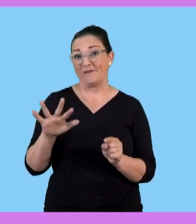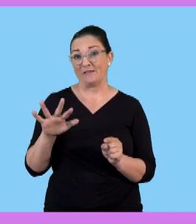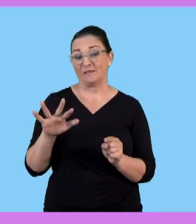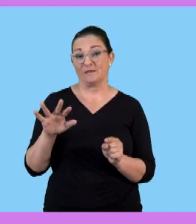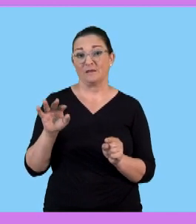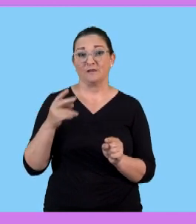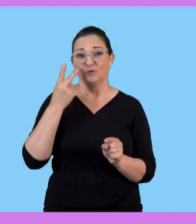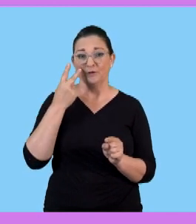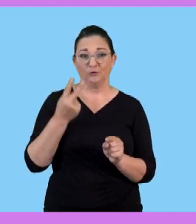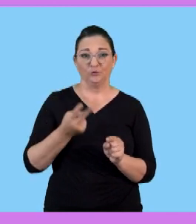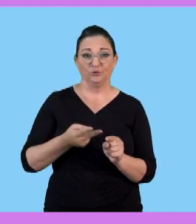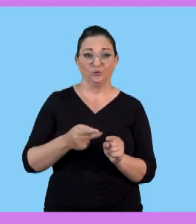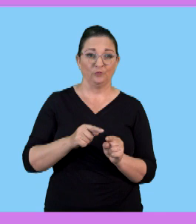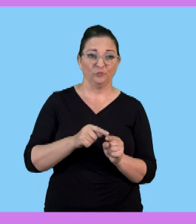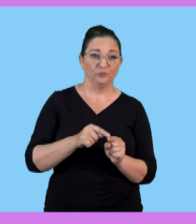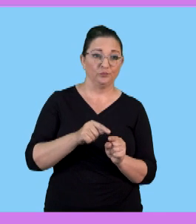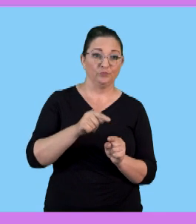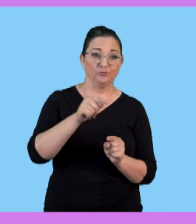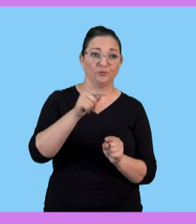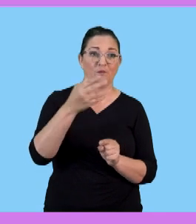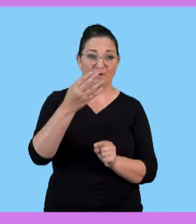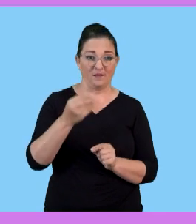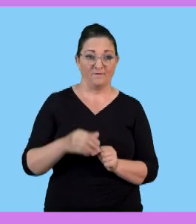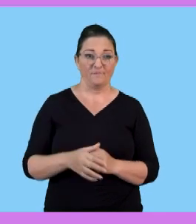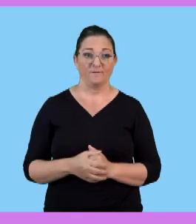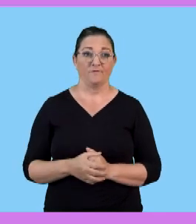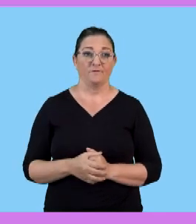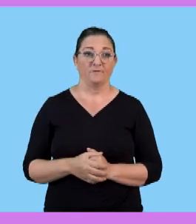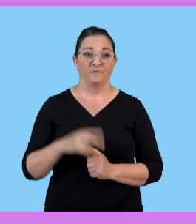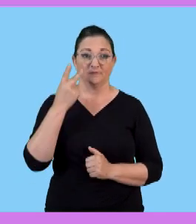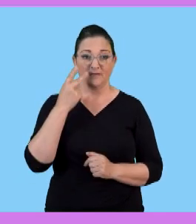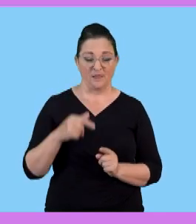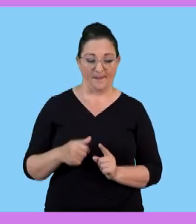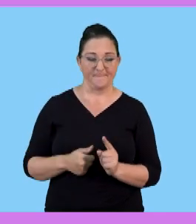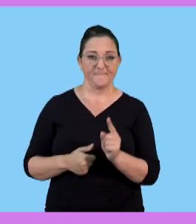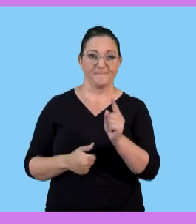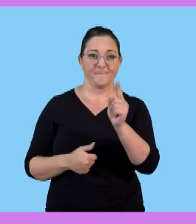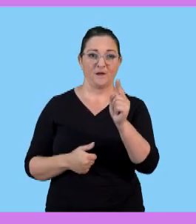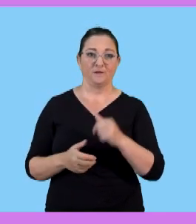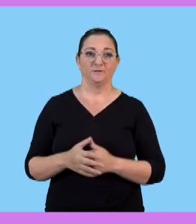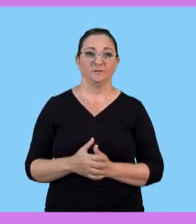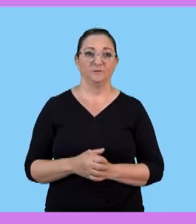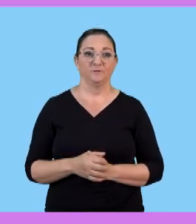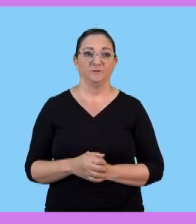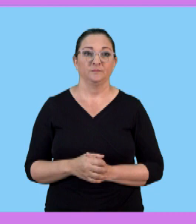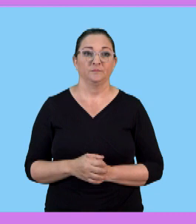right? So here is my 25th percentile, right? So first, let me move up.